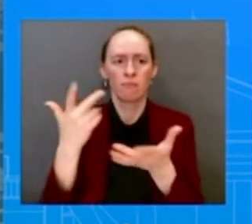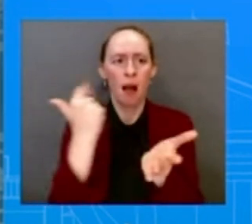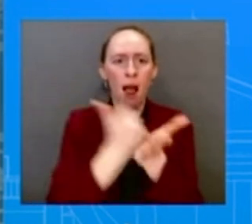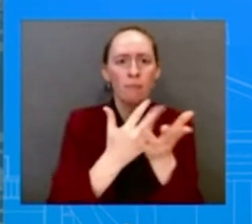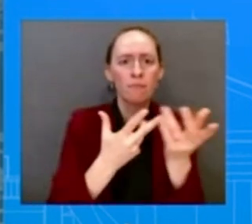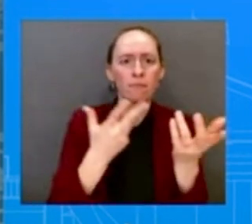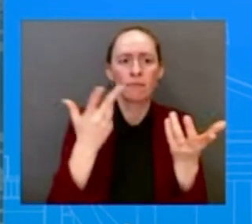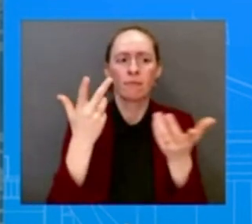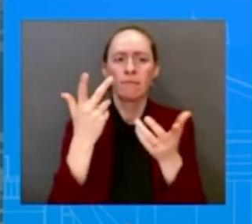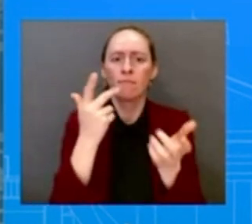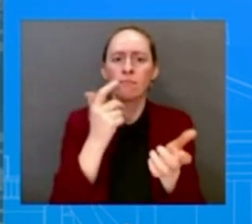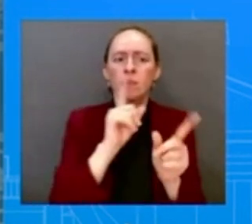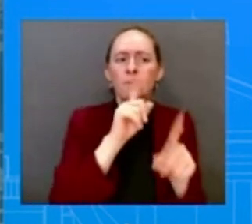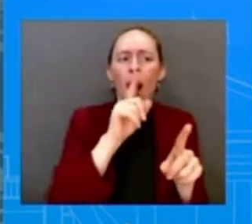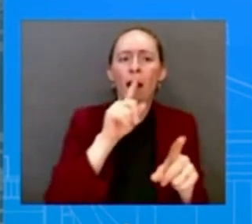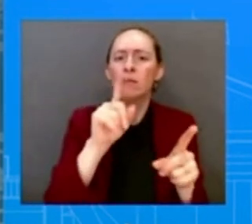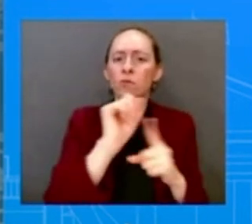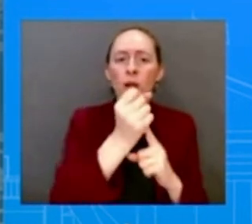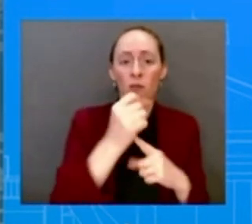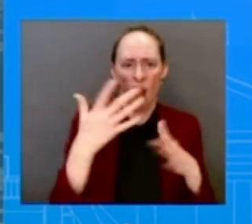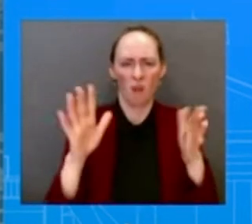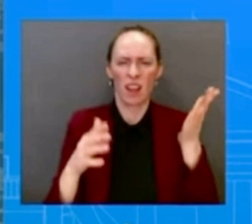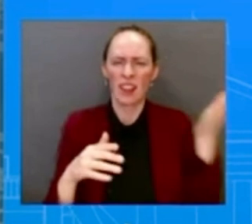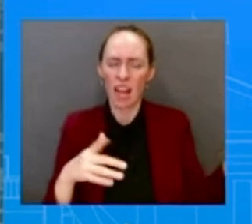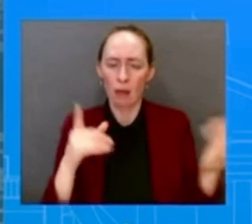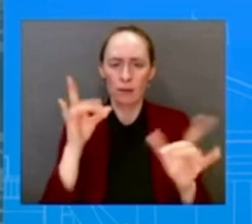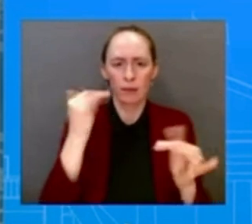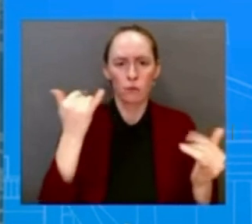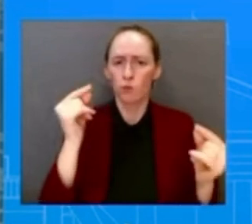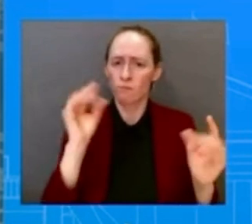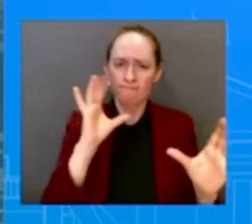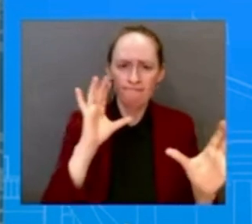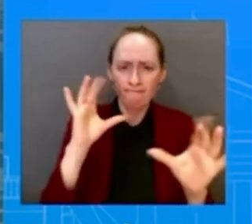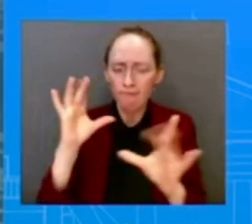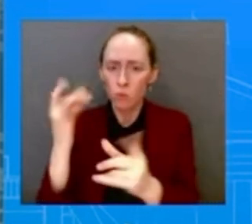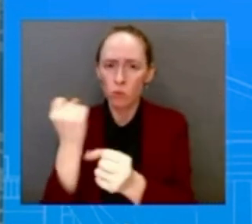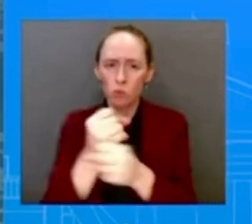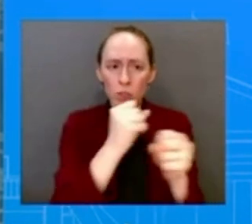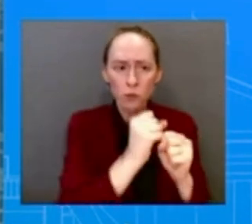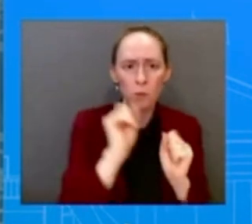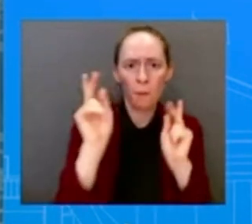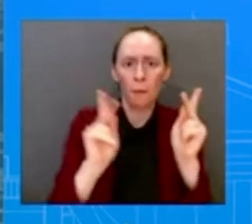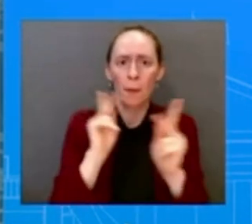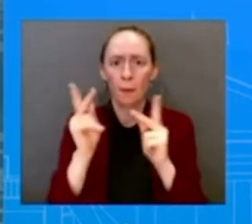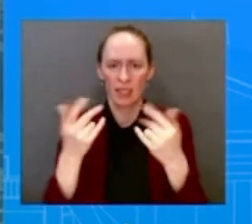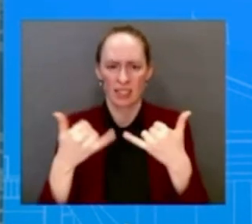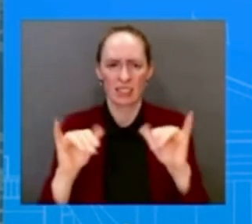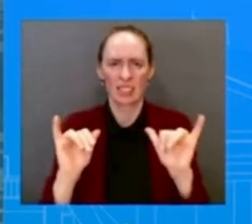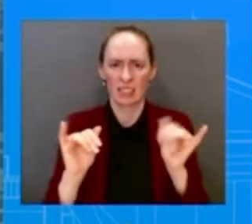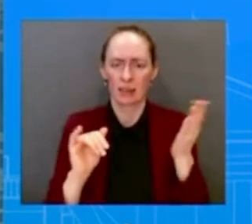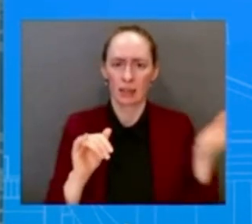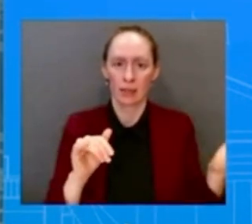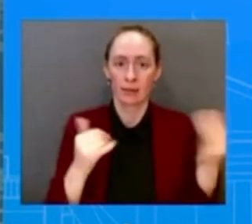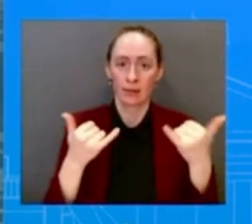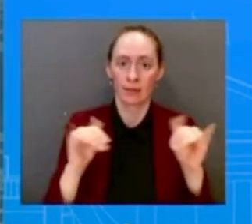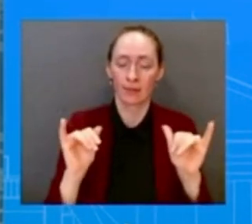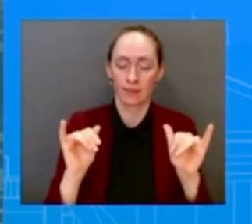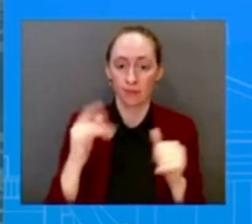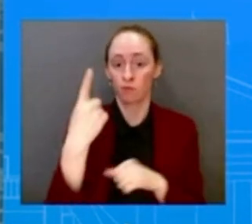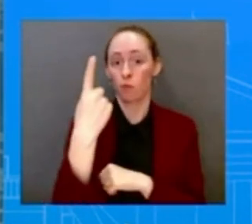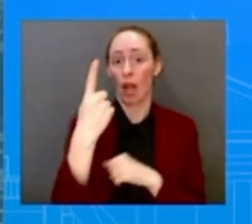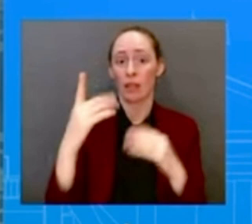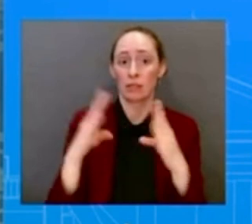operations in support of Turkish rescue efforts in Adıyaman, one of the hardest hit areas inside the